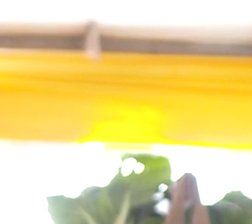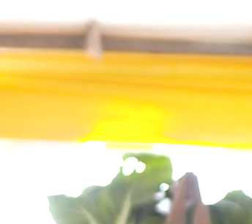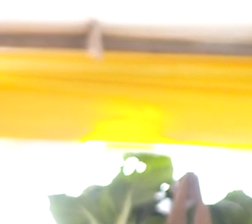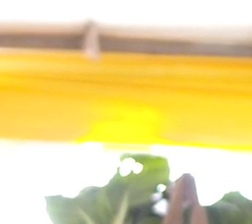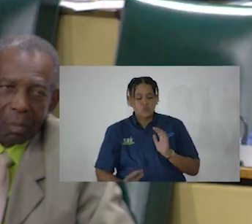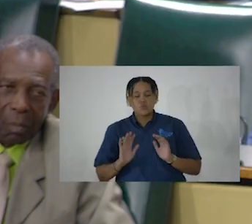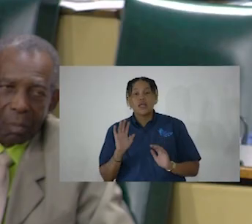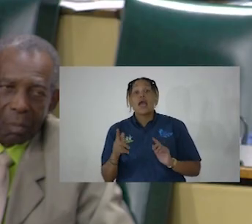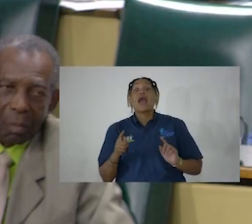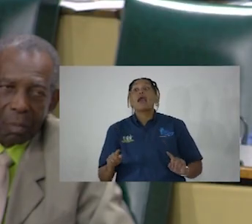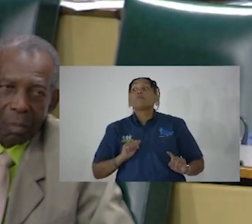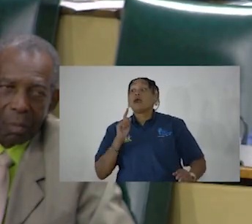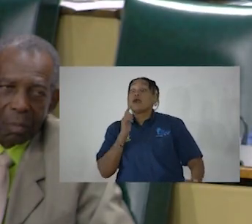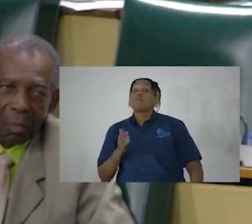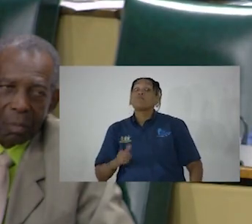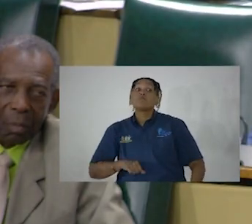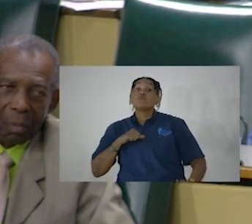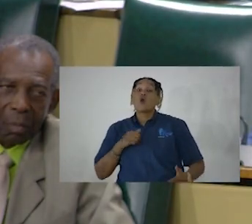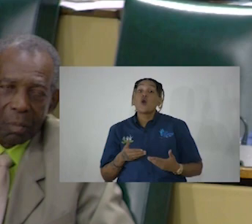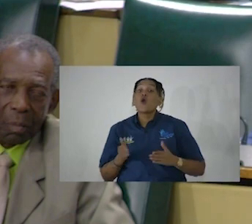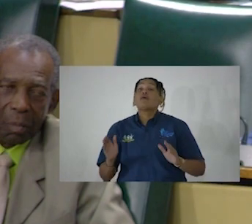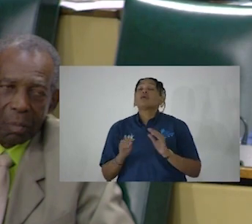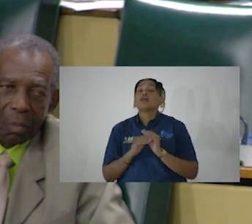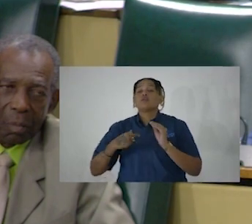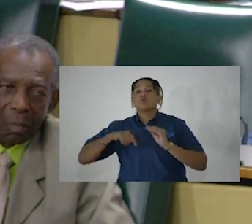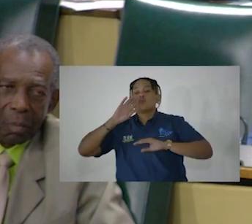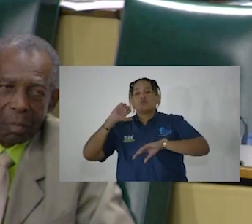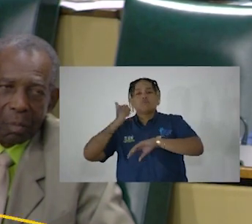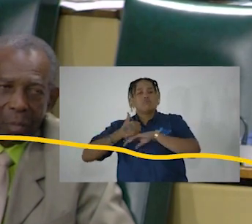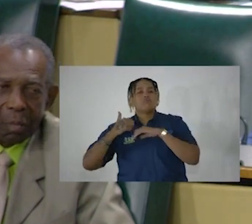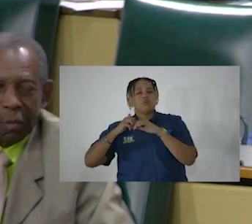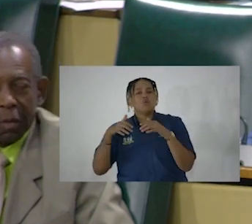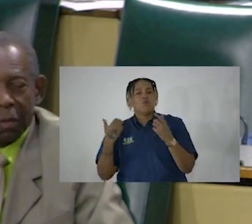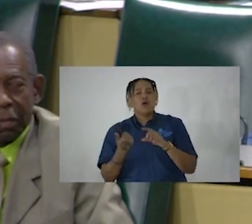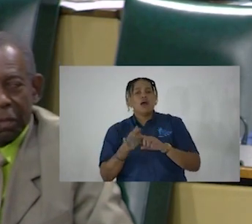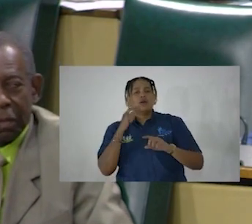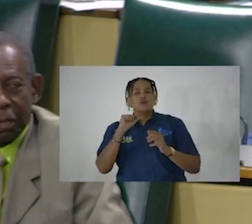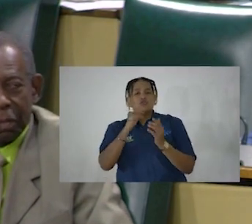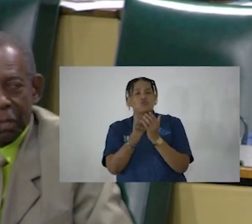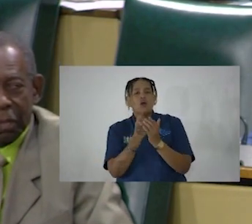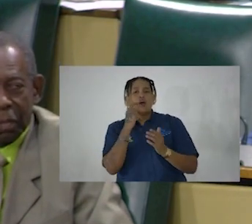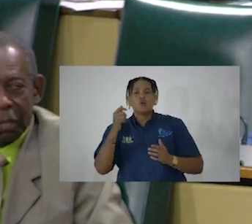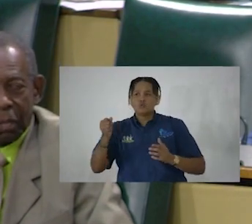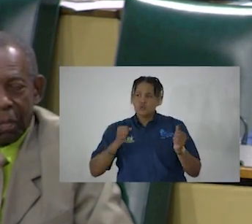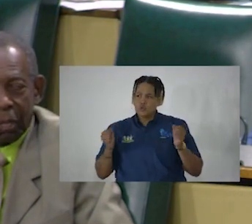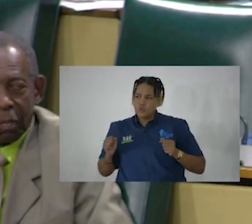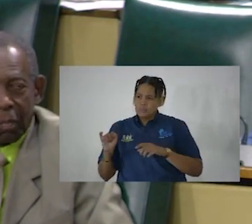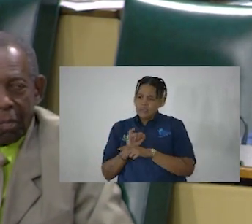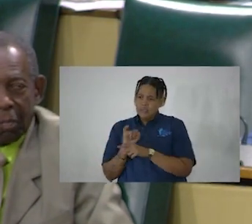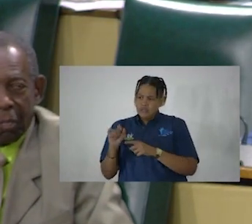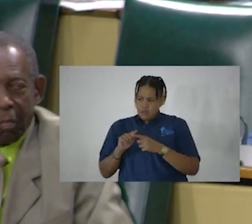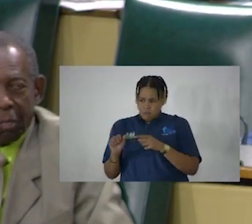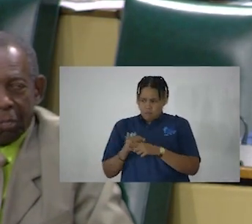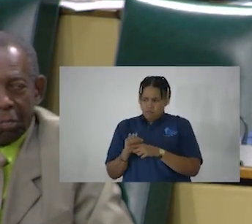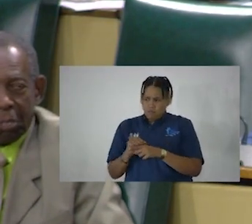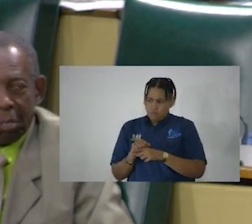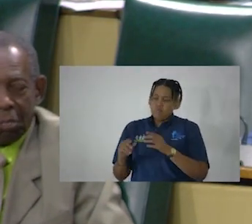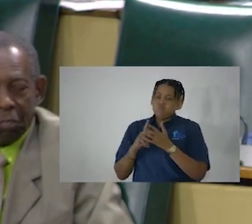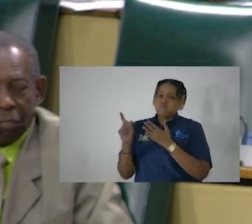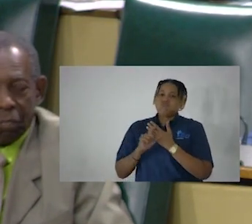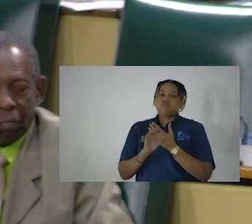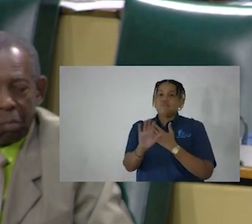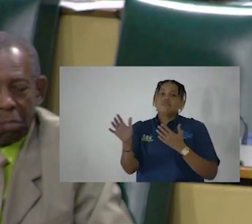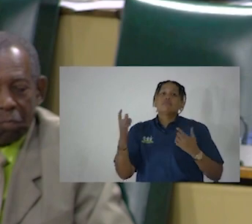full year. I'm proud to unveil that we're going to be embarking on the Graduate Recruitment Internship and Training